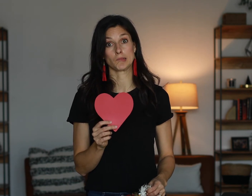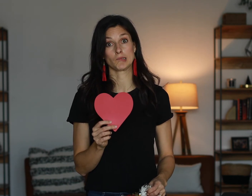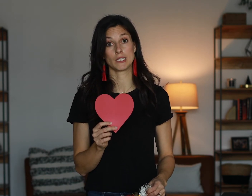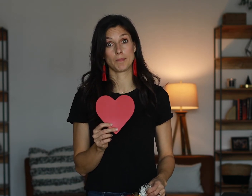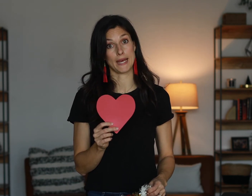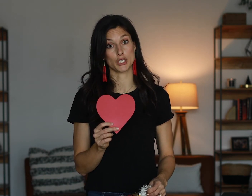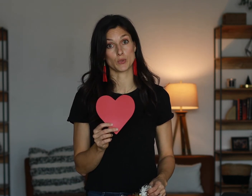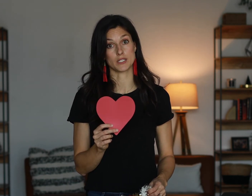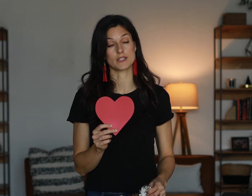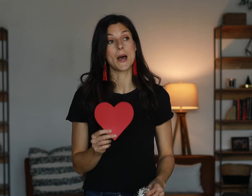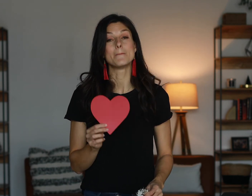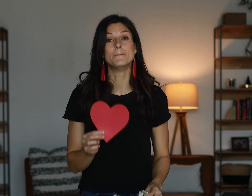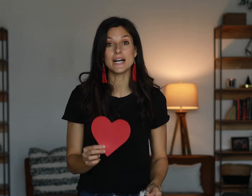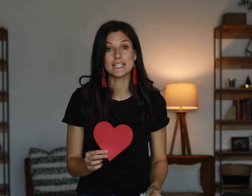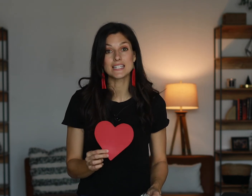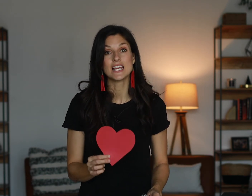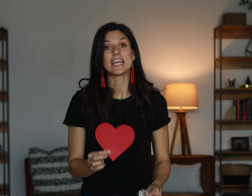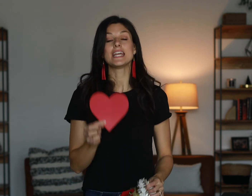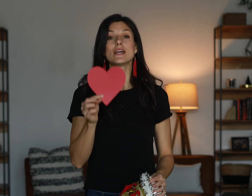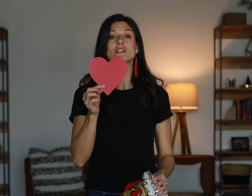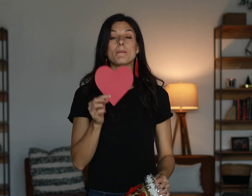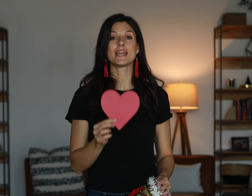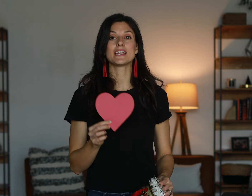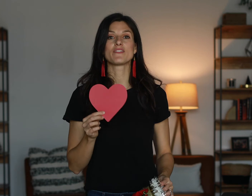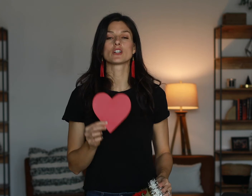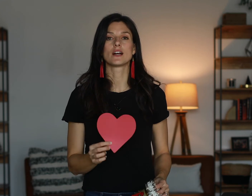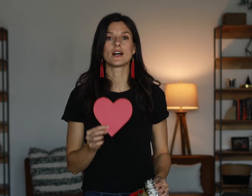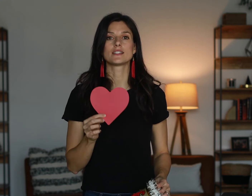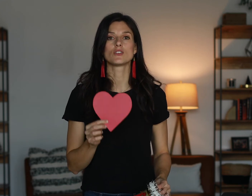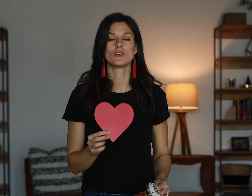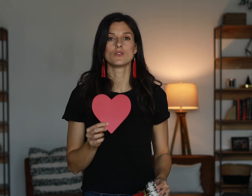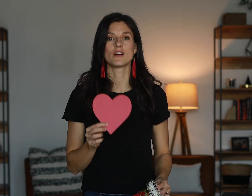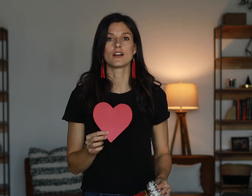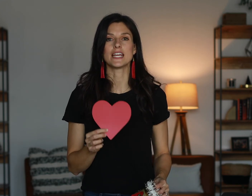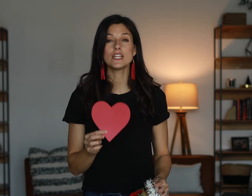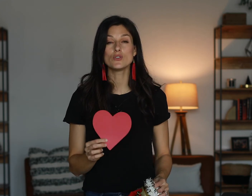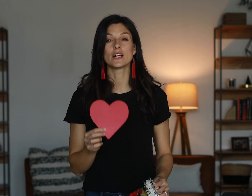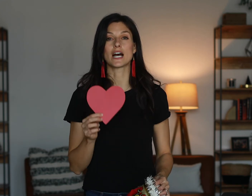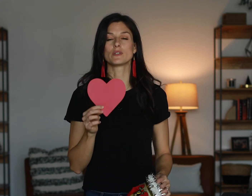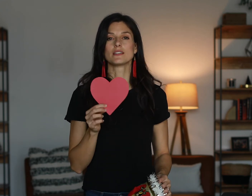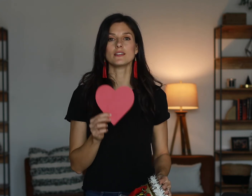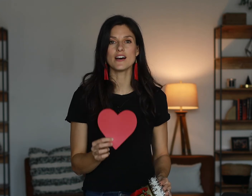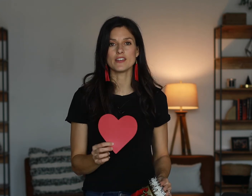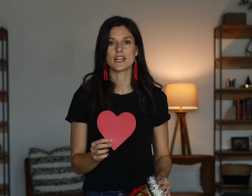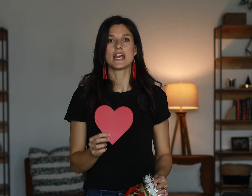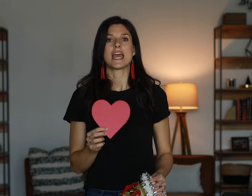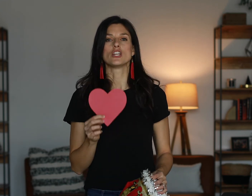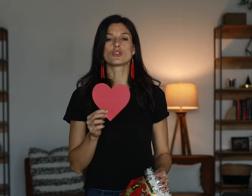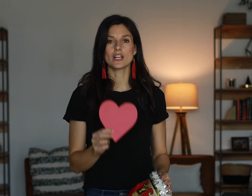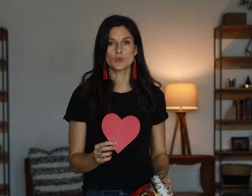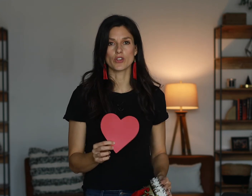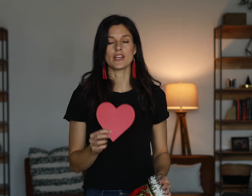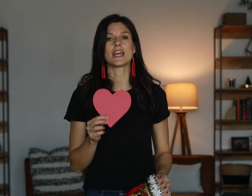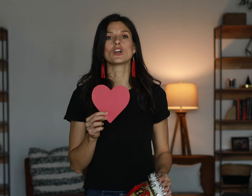some really bad choices. But he was a man after God's own heart. He knew that God was loving